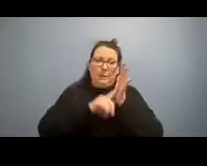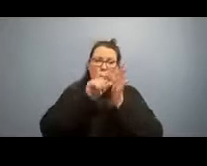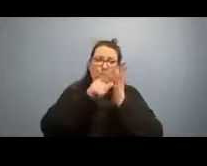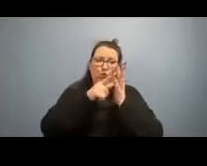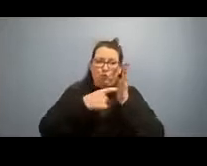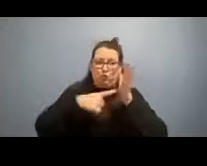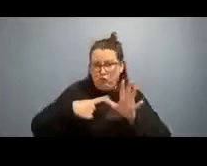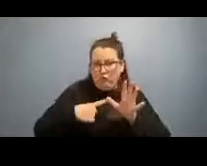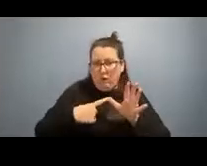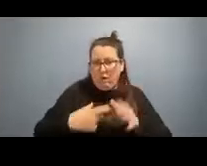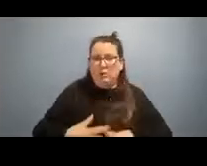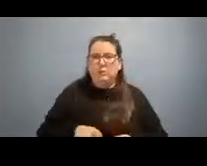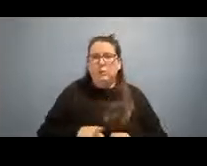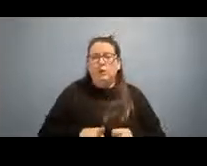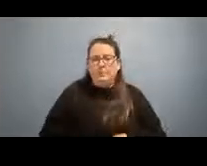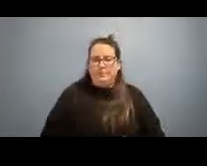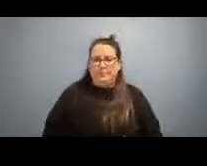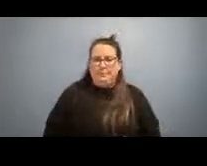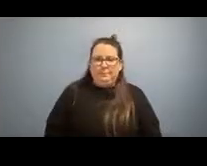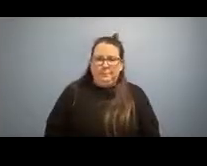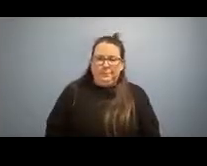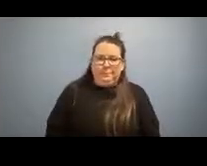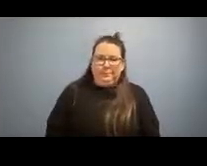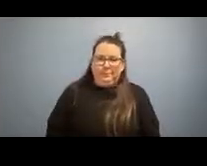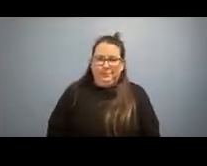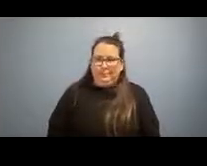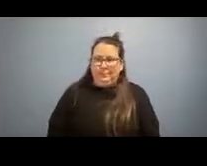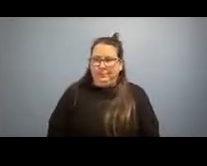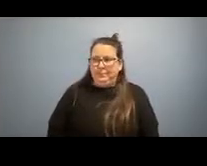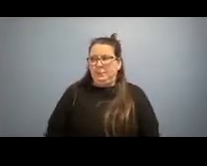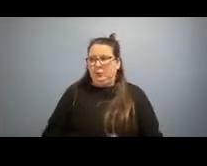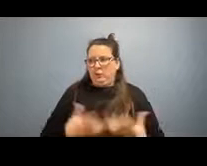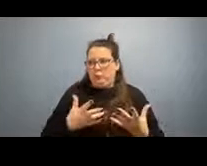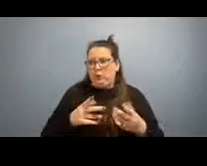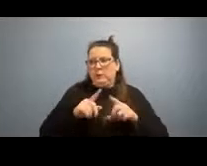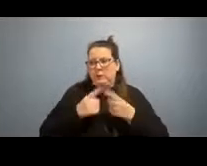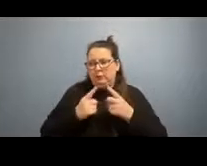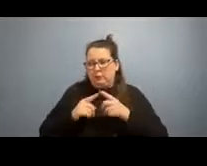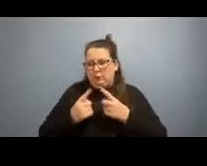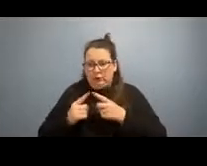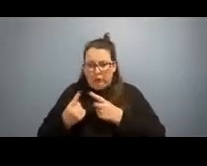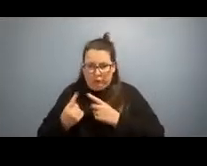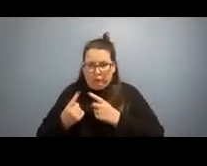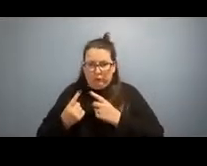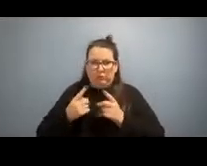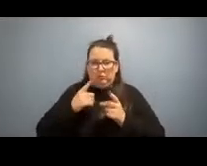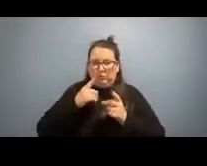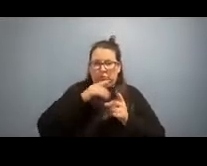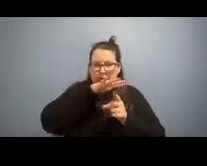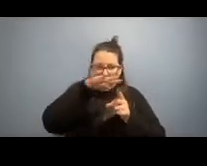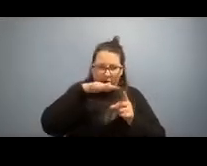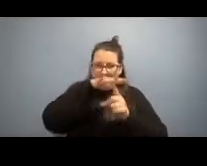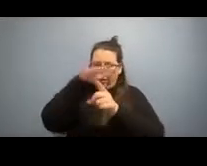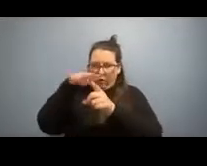to the best of my knowledge. Yes, that is right. So lots of different places where we have contacts that are